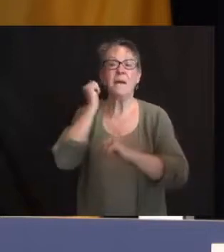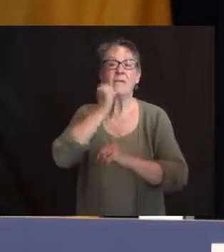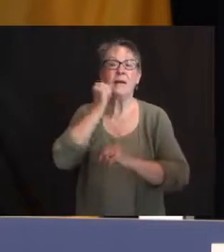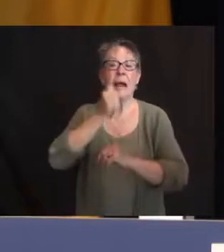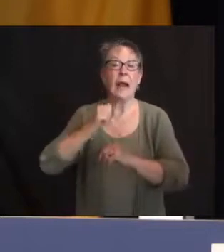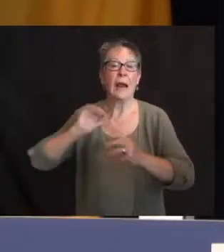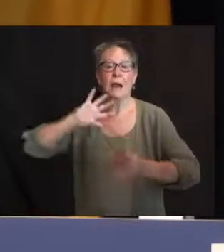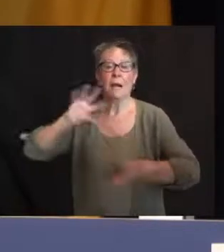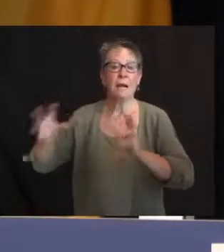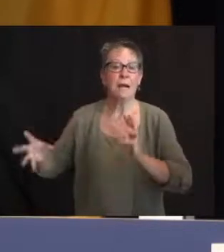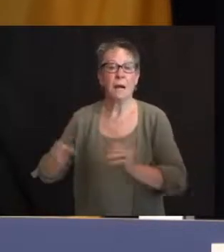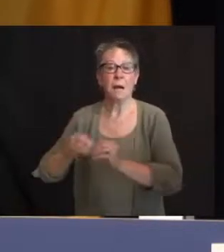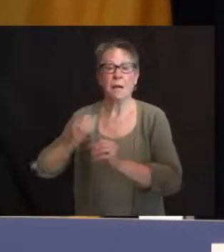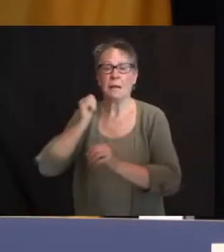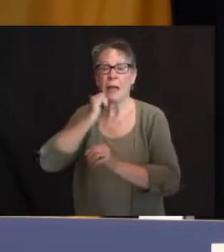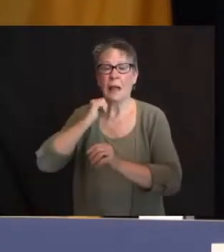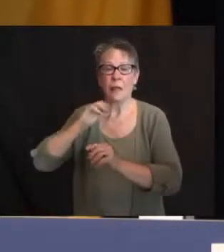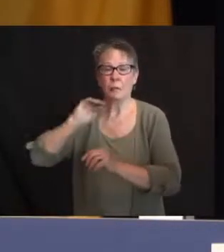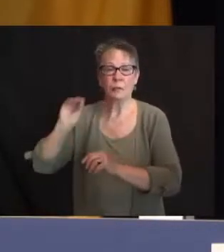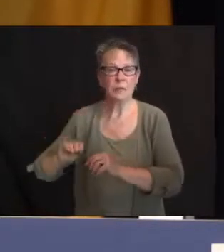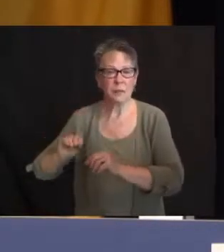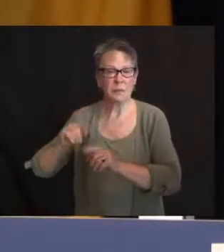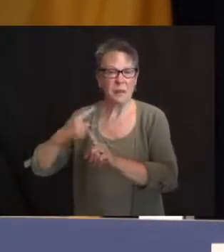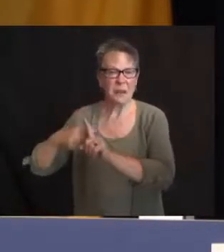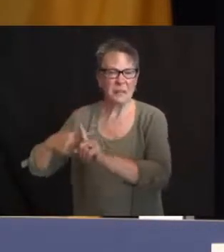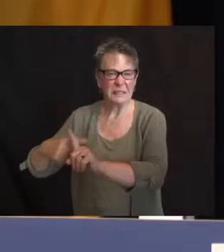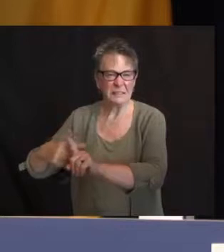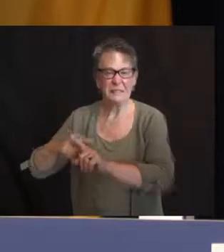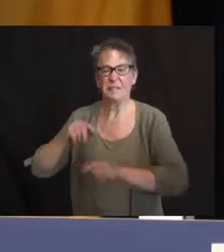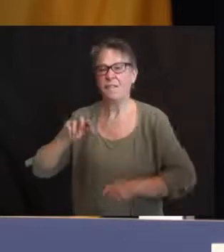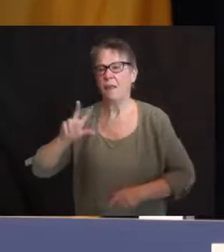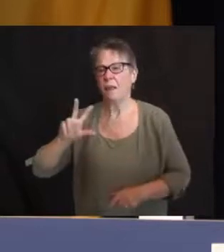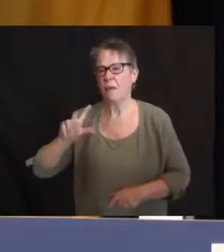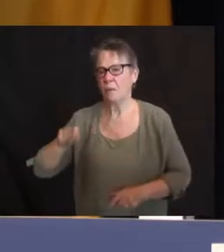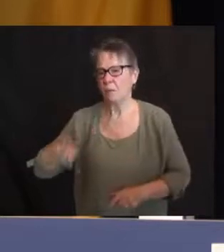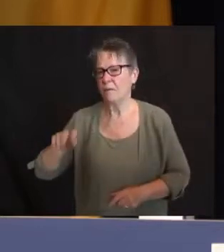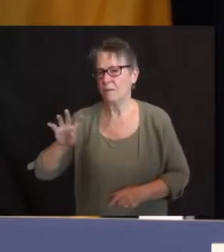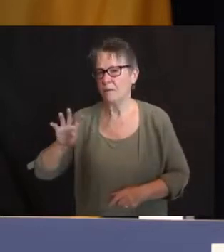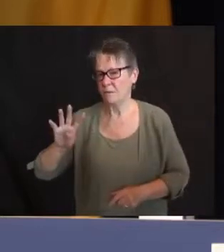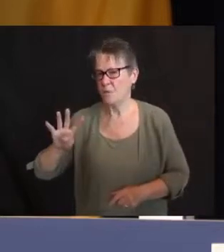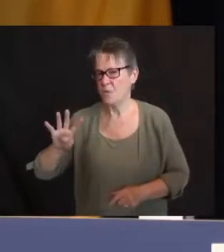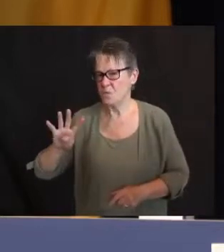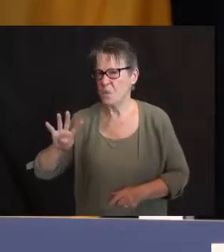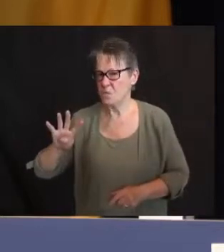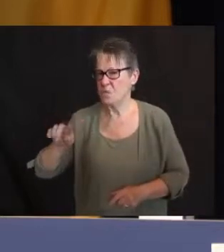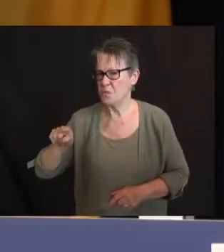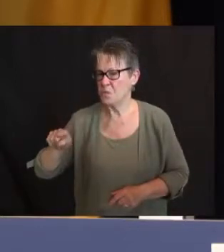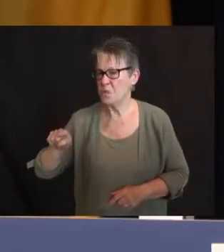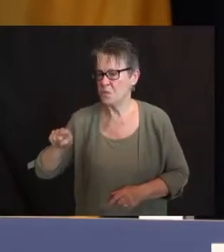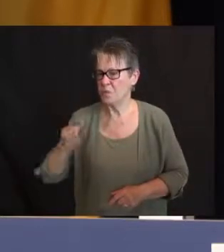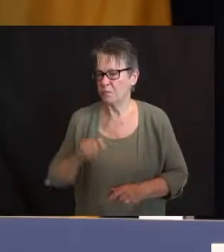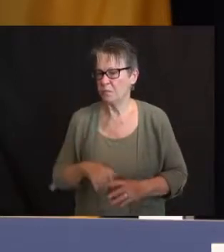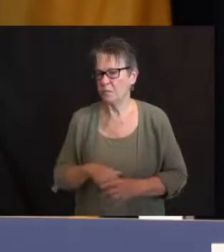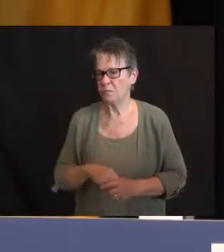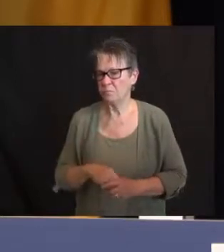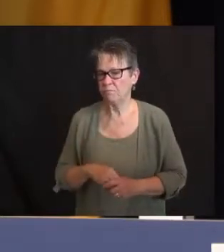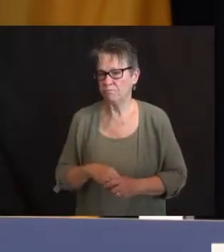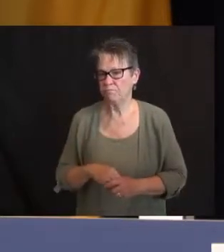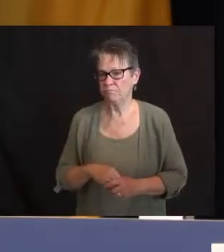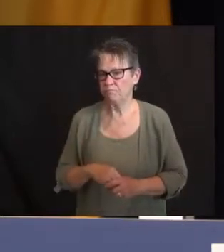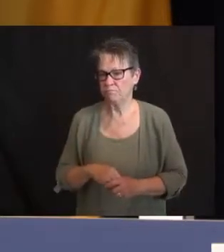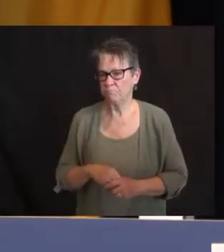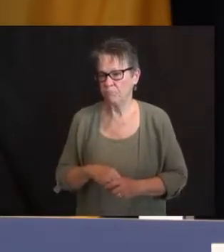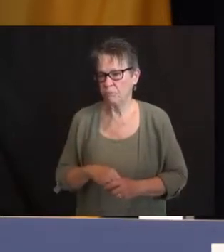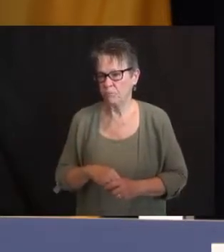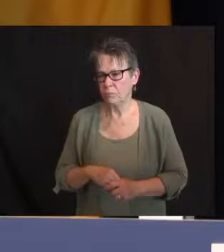3.4%. Northern part of the state, 2.77. The central part of the state, 3.75. And the southern part